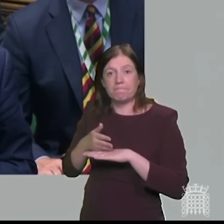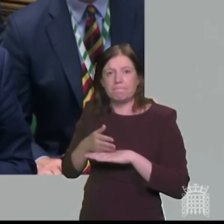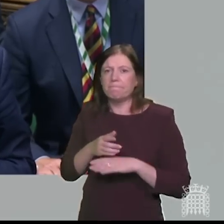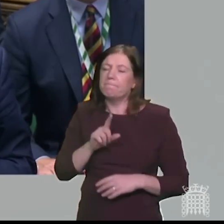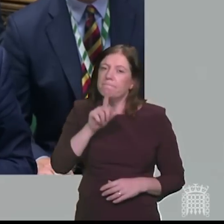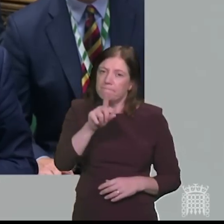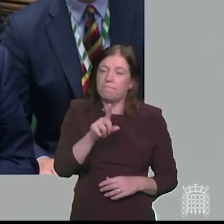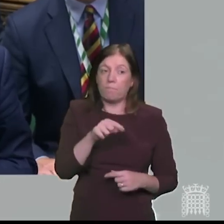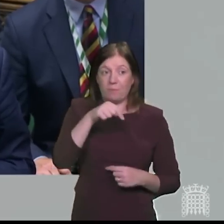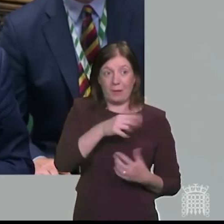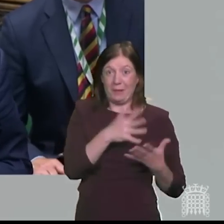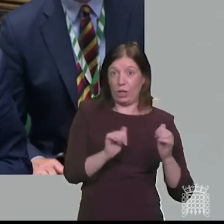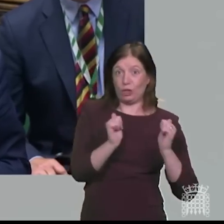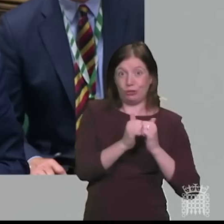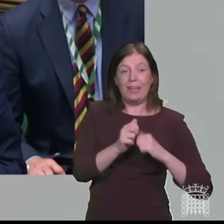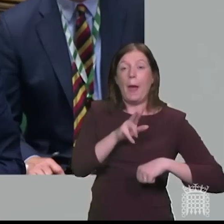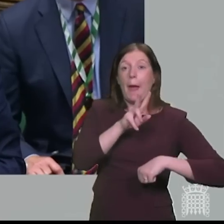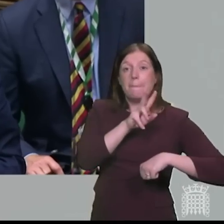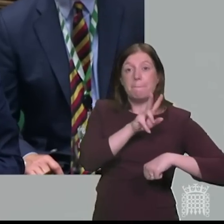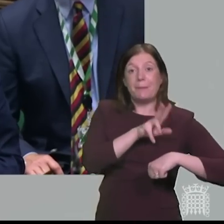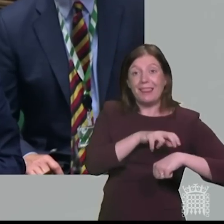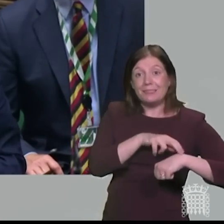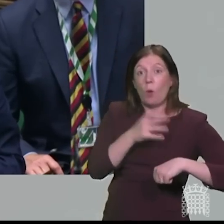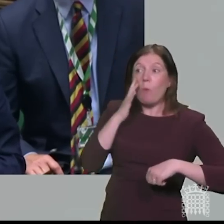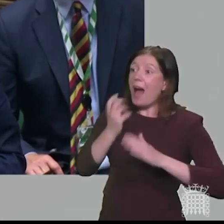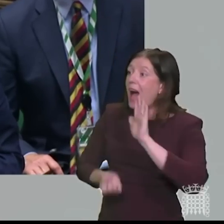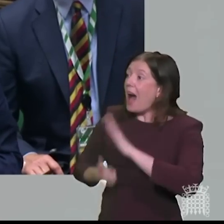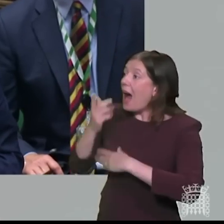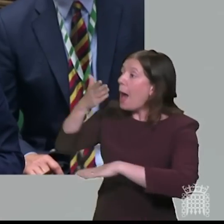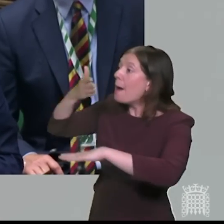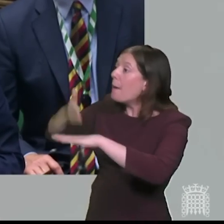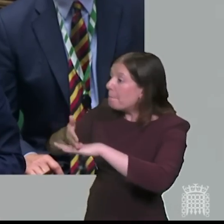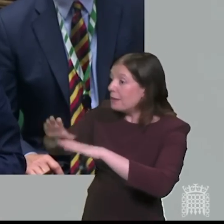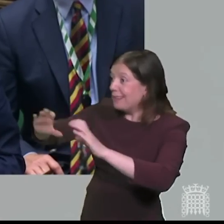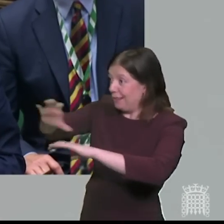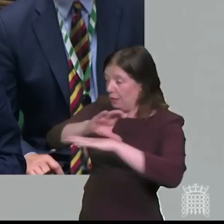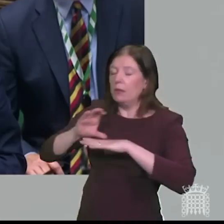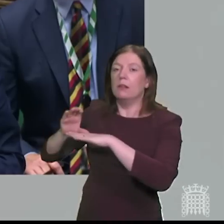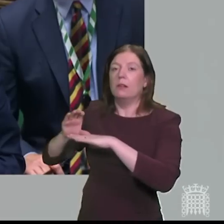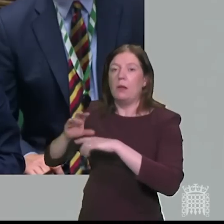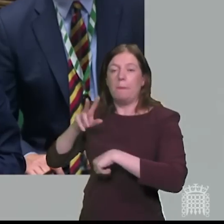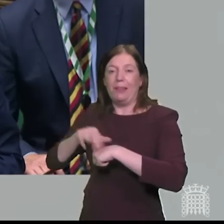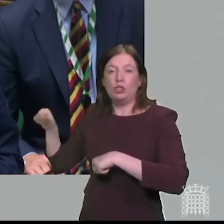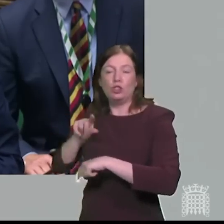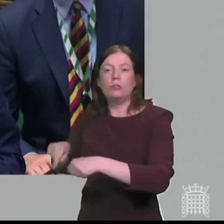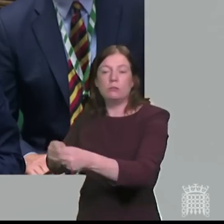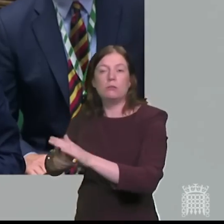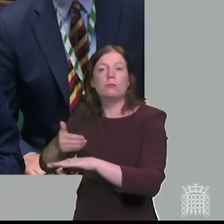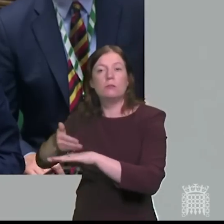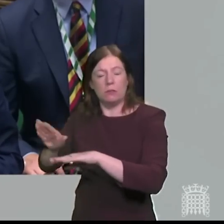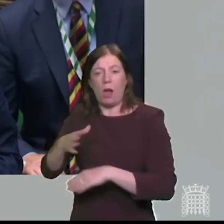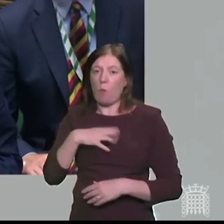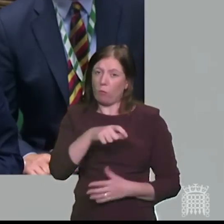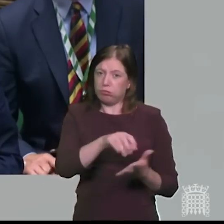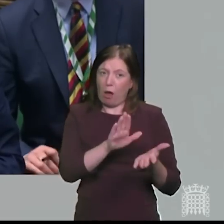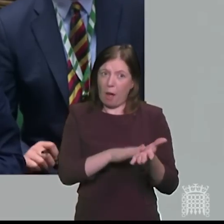powers to police to tackle these illegal encampments. Will the Prime Minister make it clear today from the dispatch box